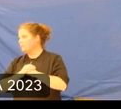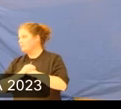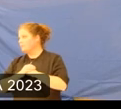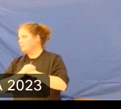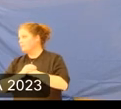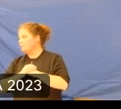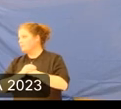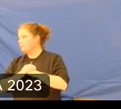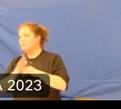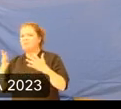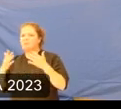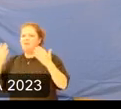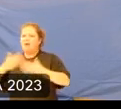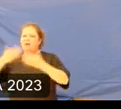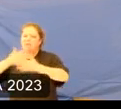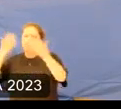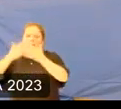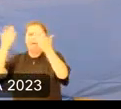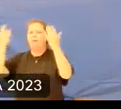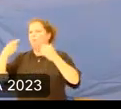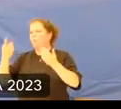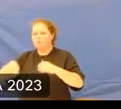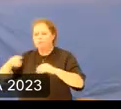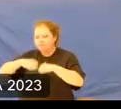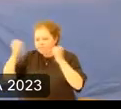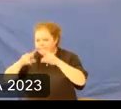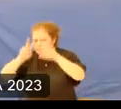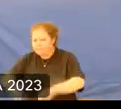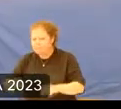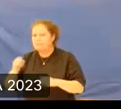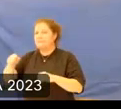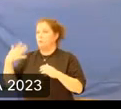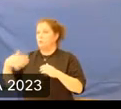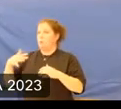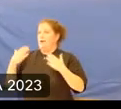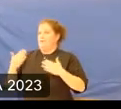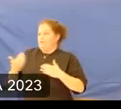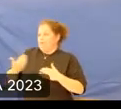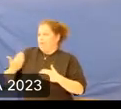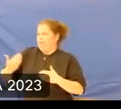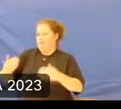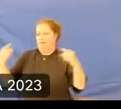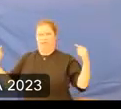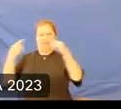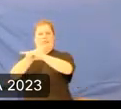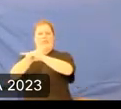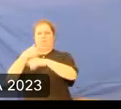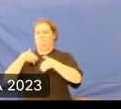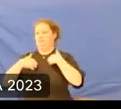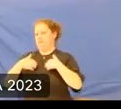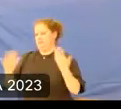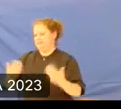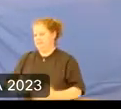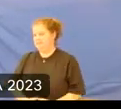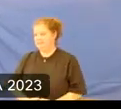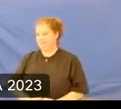puzzling cases and ineffabilities. So I encourage you to do that if you haven't. Right, so that we now